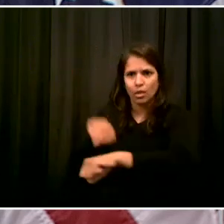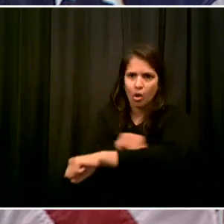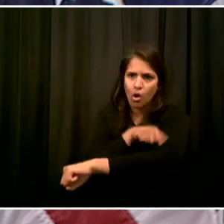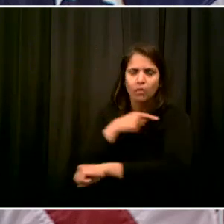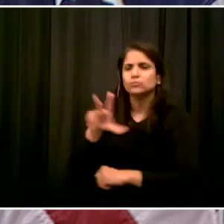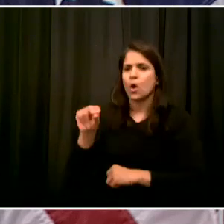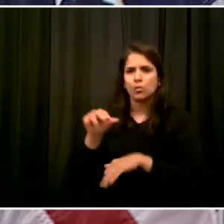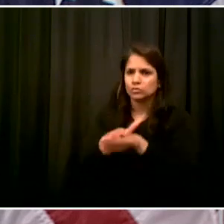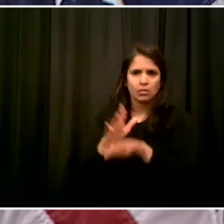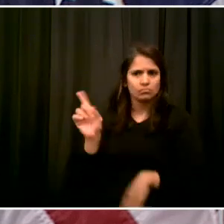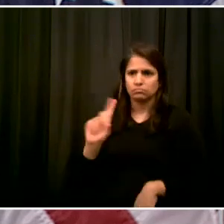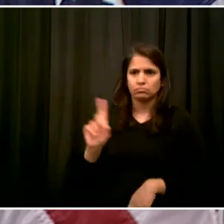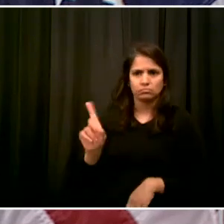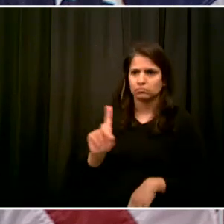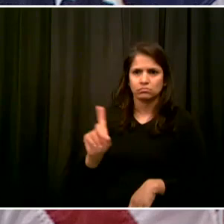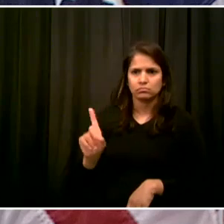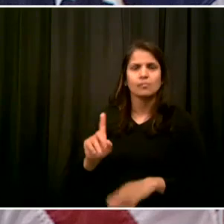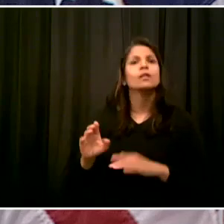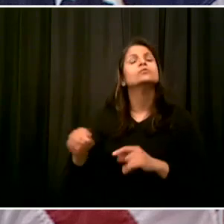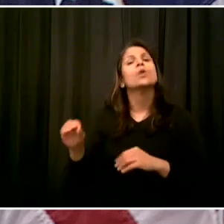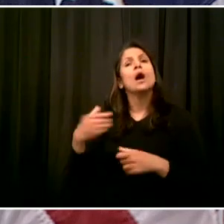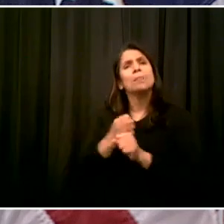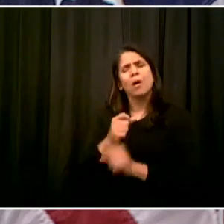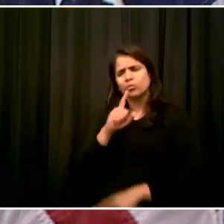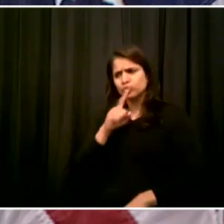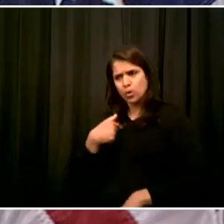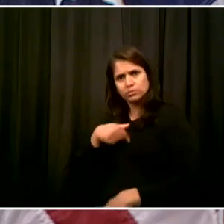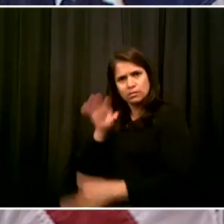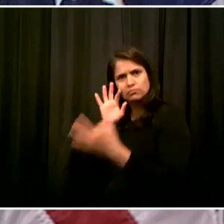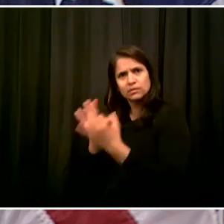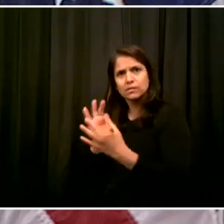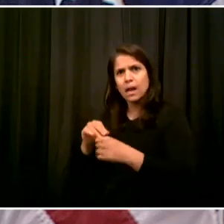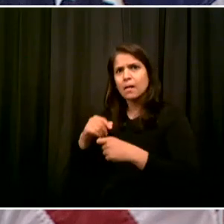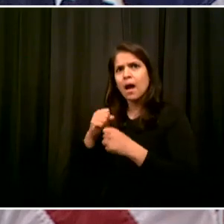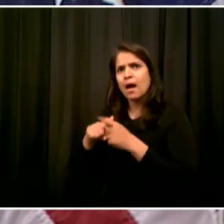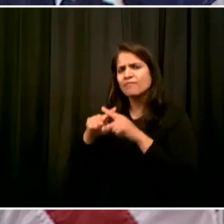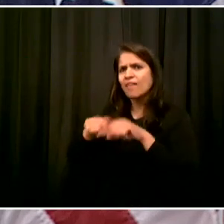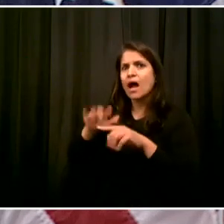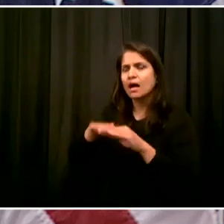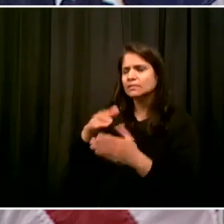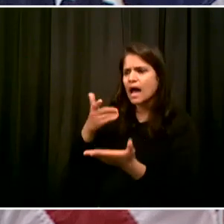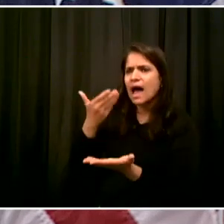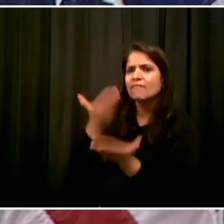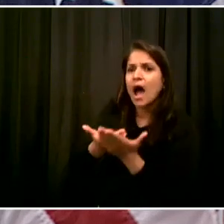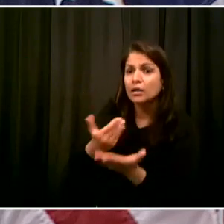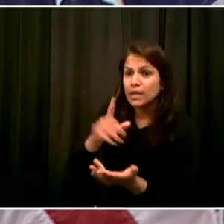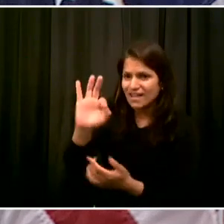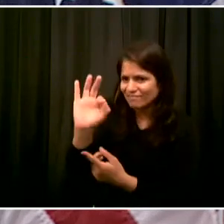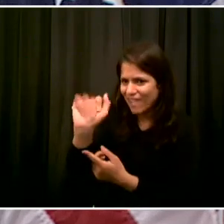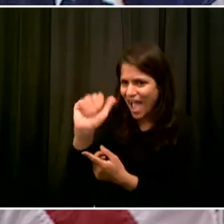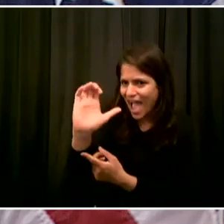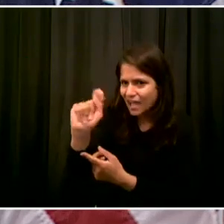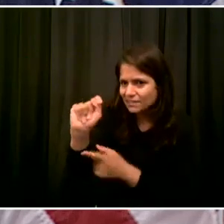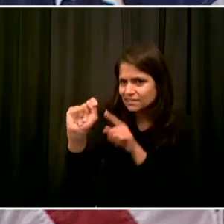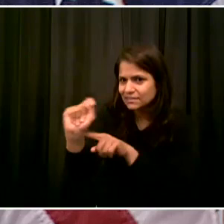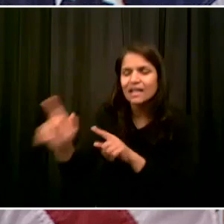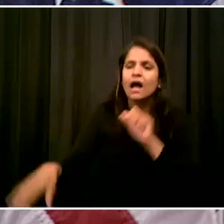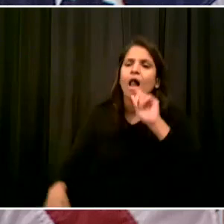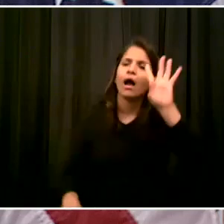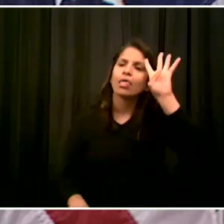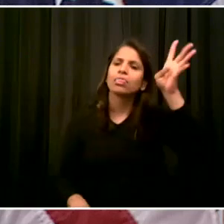doesn't answer your very fair underlying point. People are pained when they don't see action on something that before their eyes feels